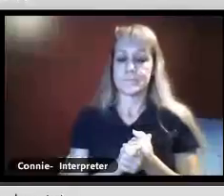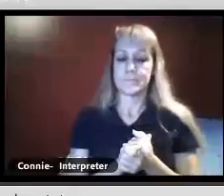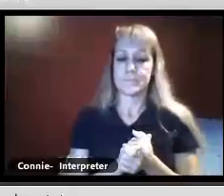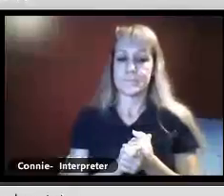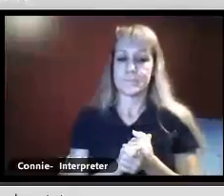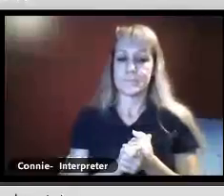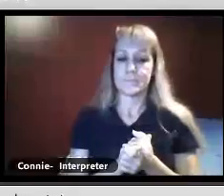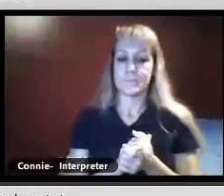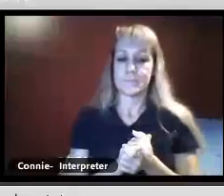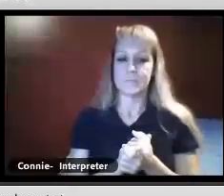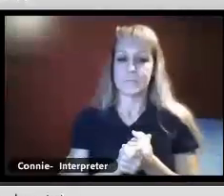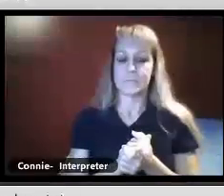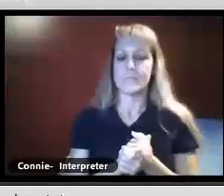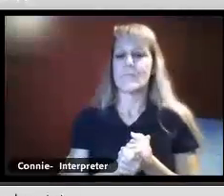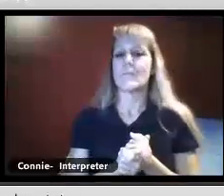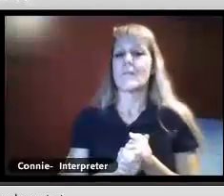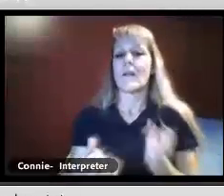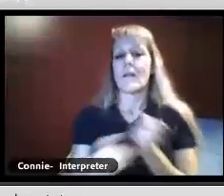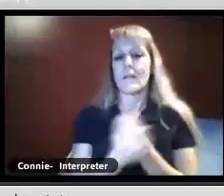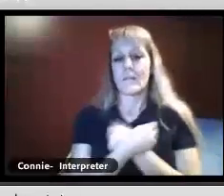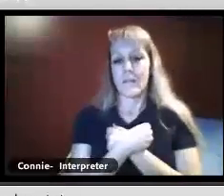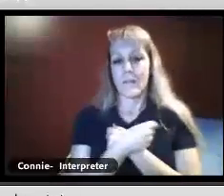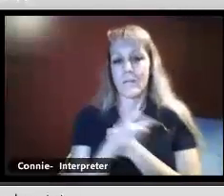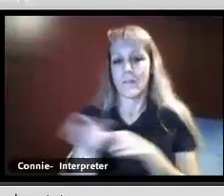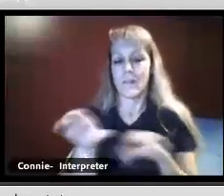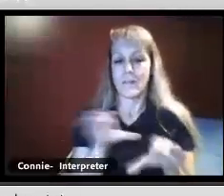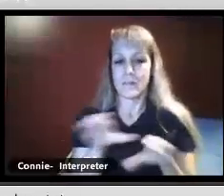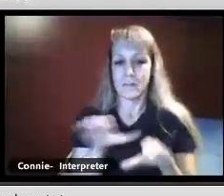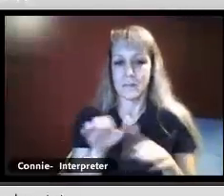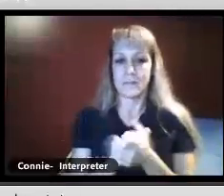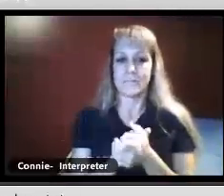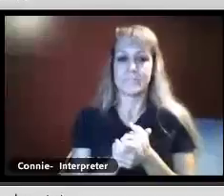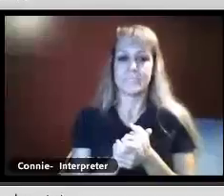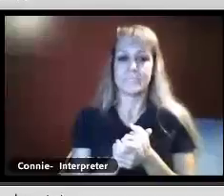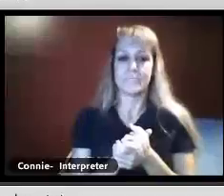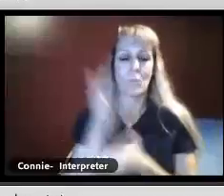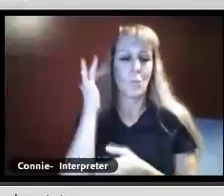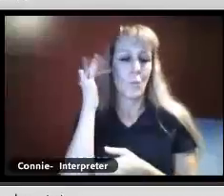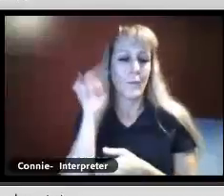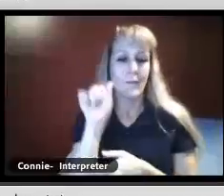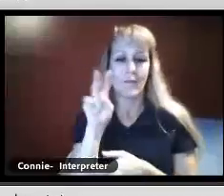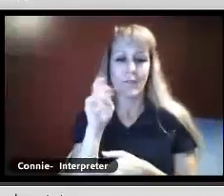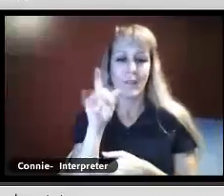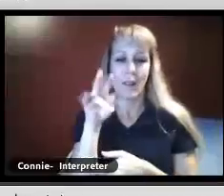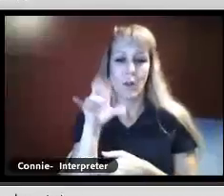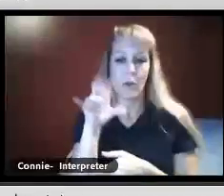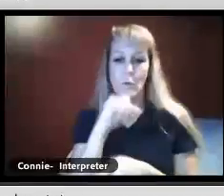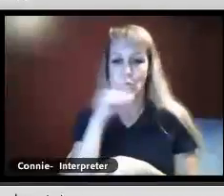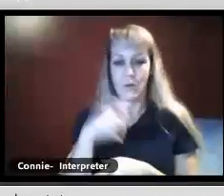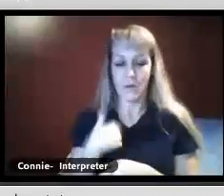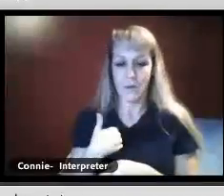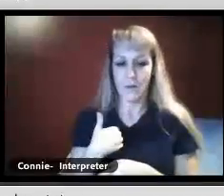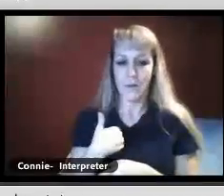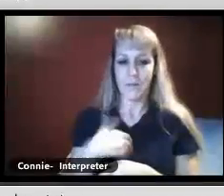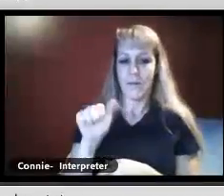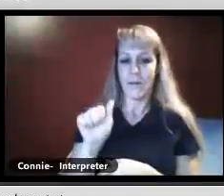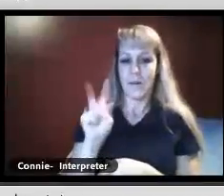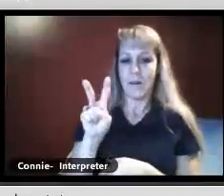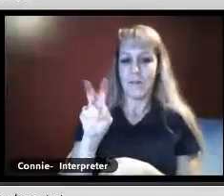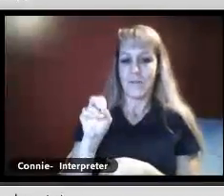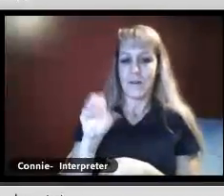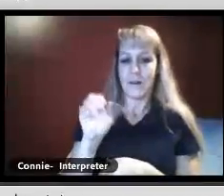I love what they've done here. So why avocados shouldn't exist, that, and